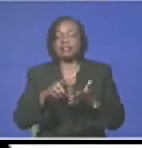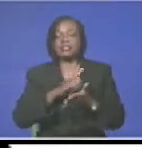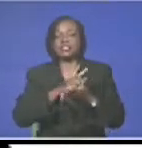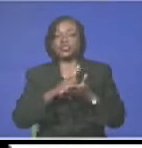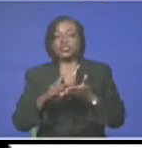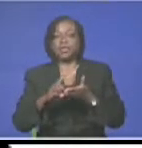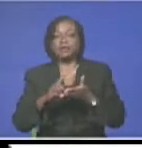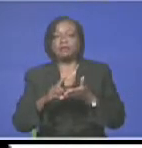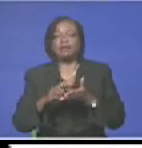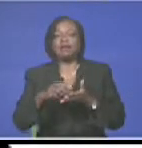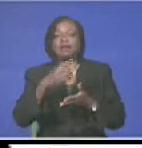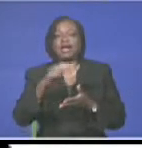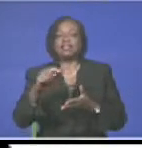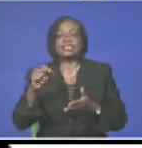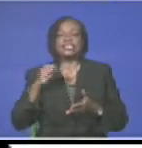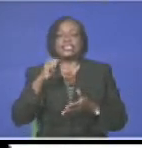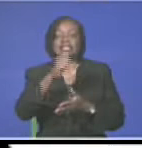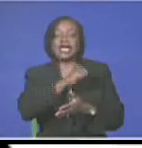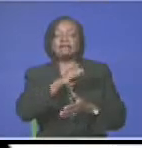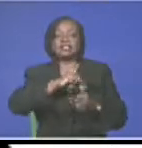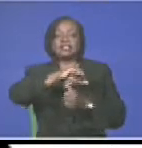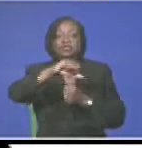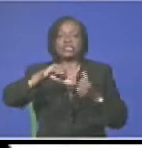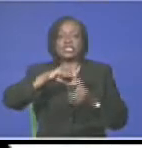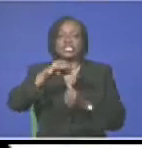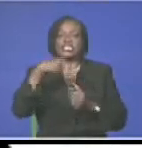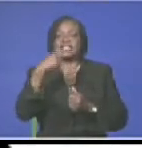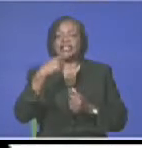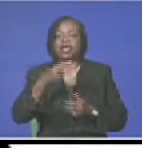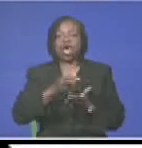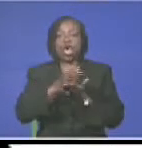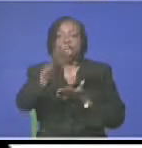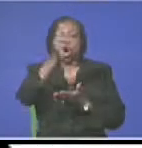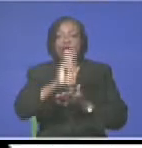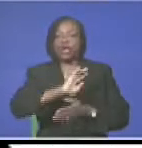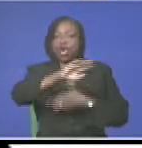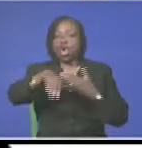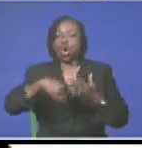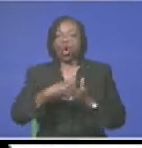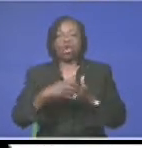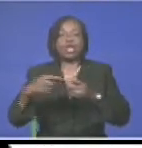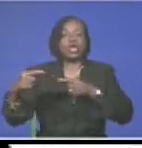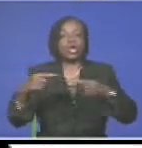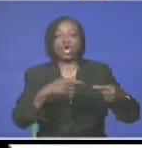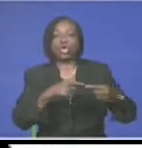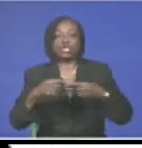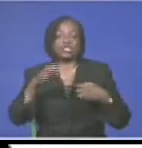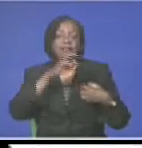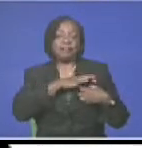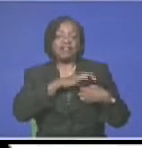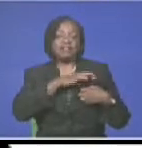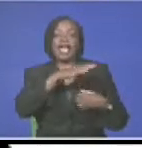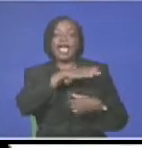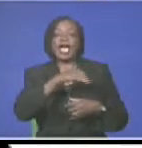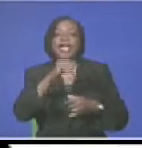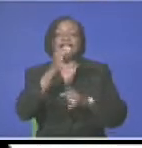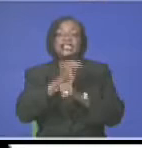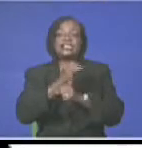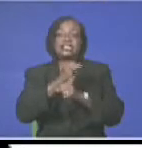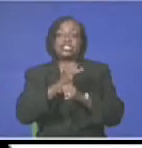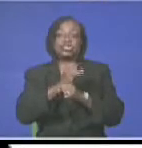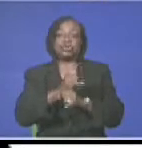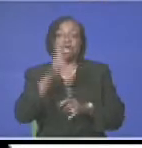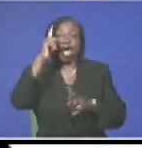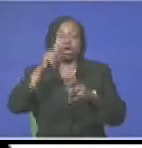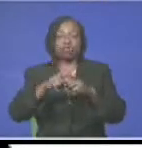Consultant Physicians Staff Association, saying that they have honored all negotiated benefits and existing industrial agreements made with the